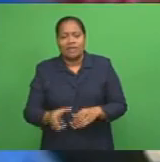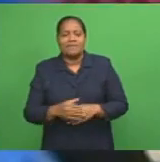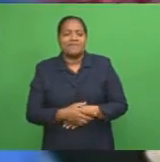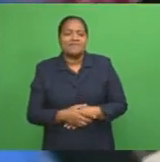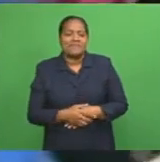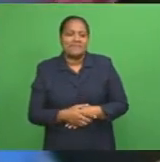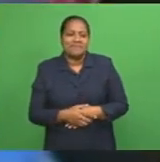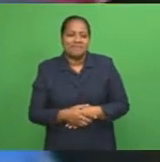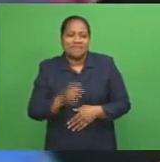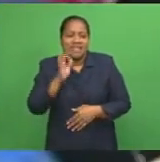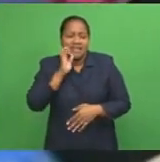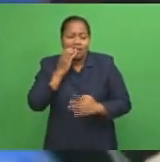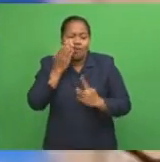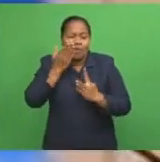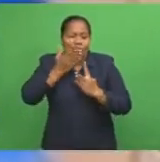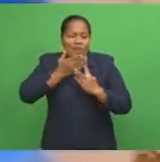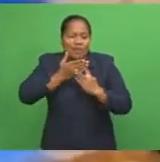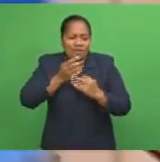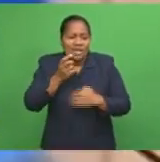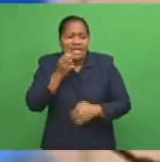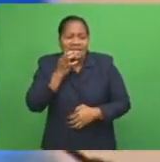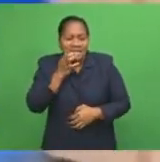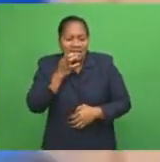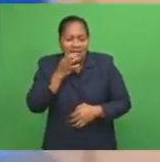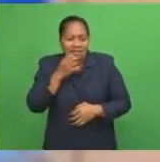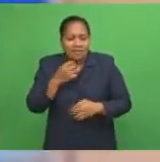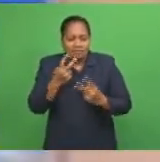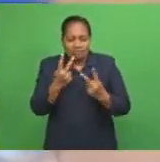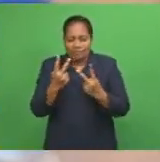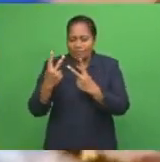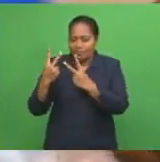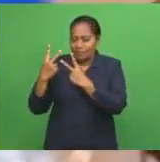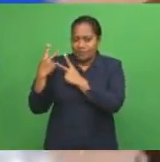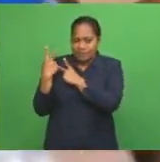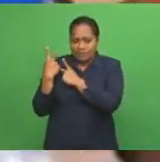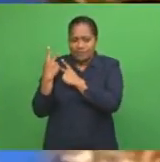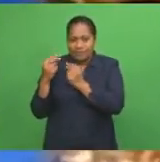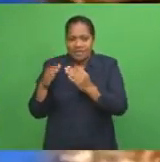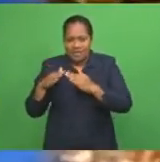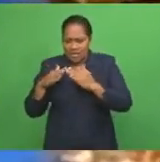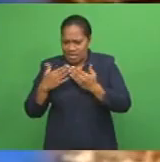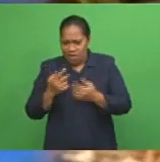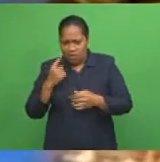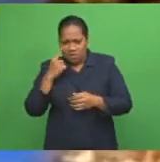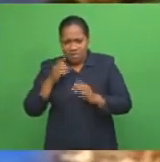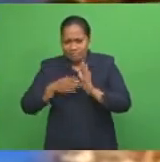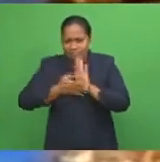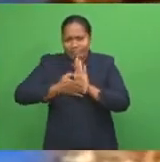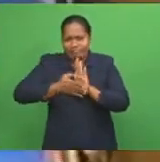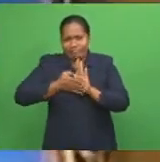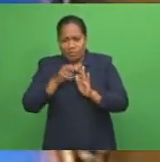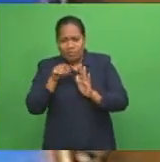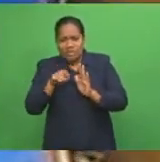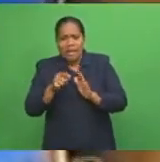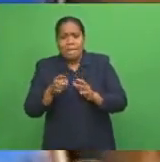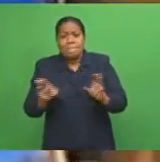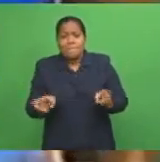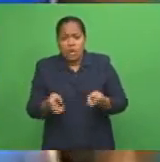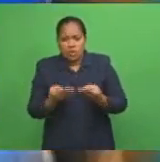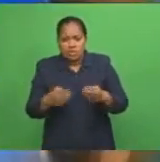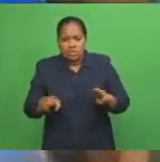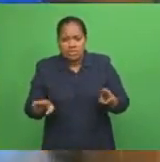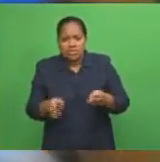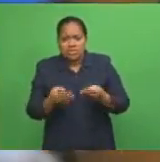little walk down memory lane, Serevi has seen soar to greater heights as the music composed by him is a